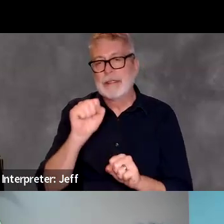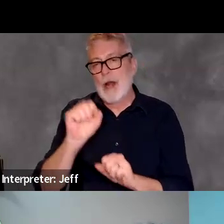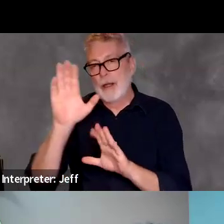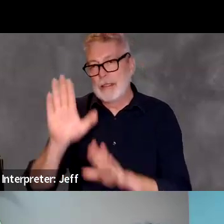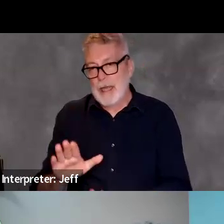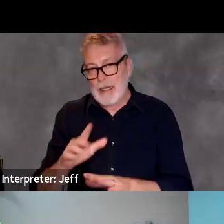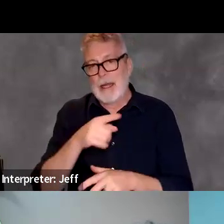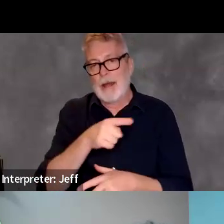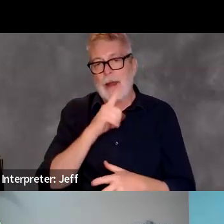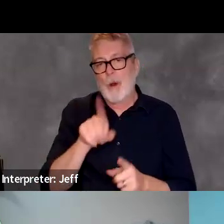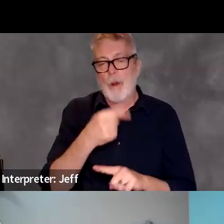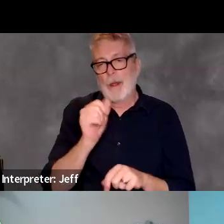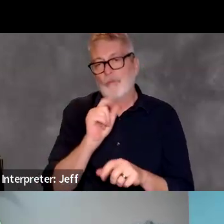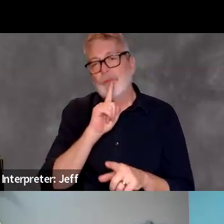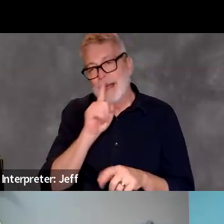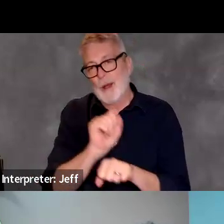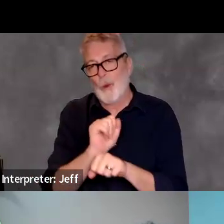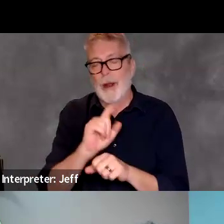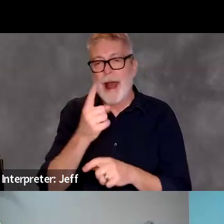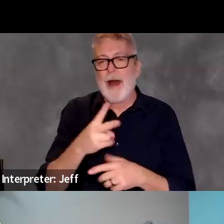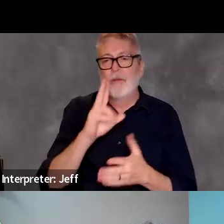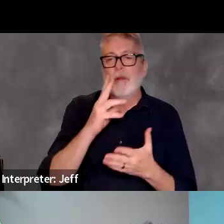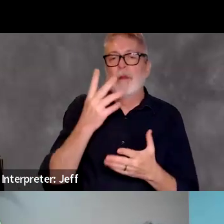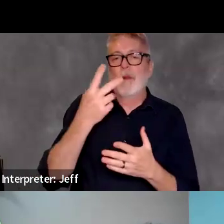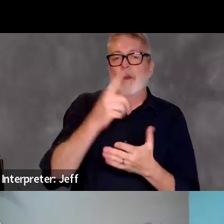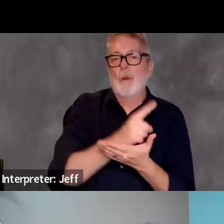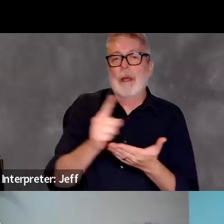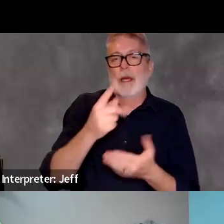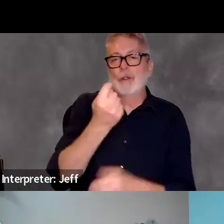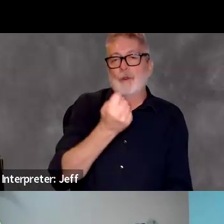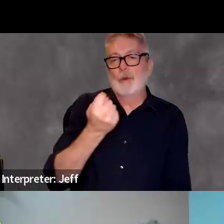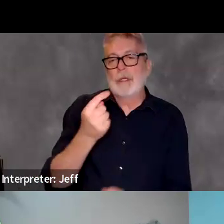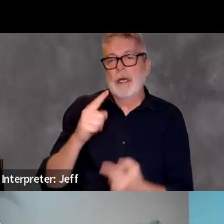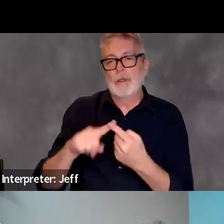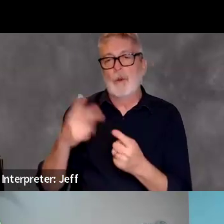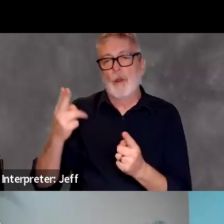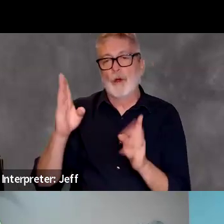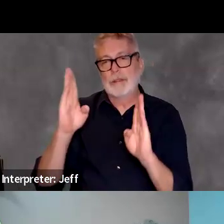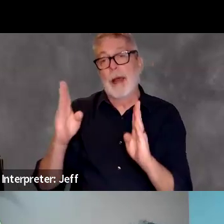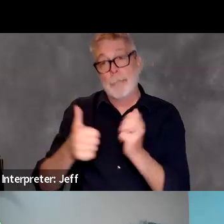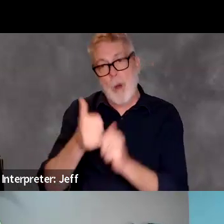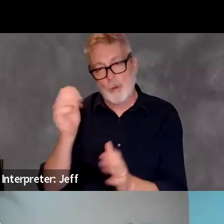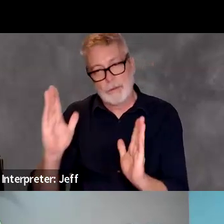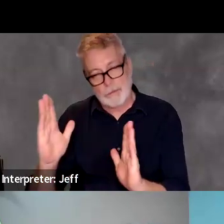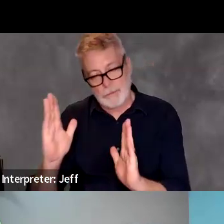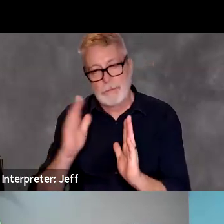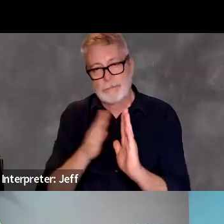legislators only work half the week, Tuesdays through Thursdays, mainly, you